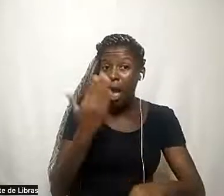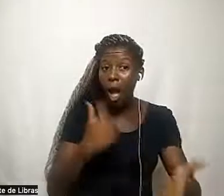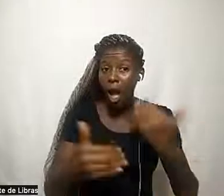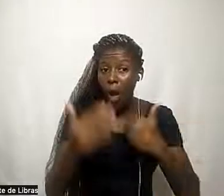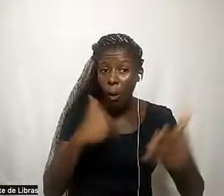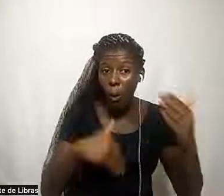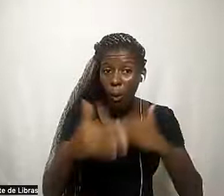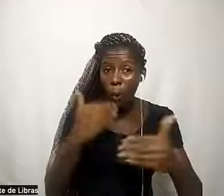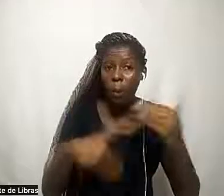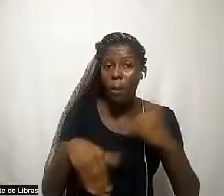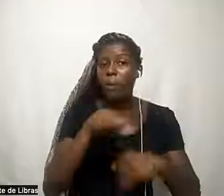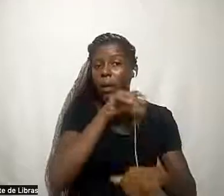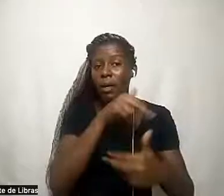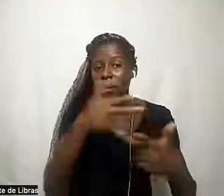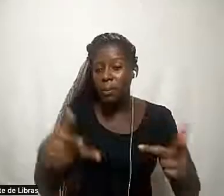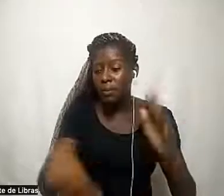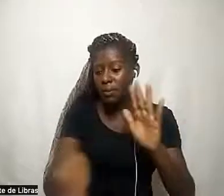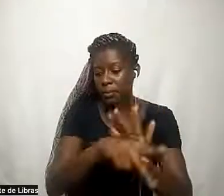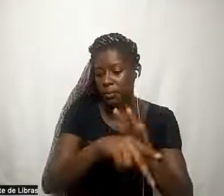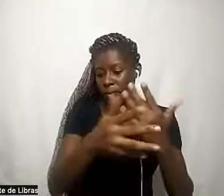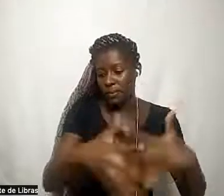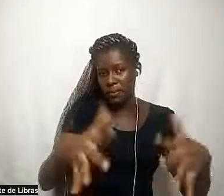and has been working very well.